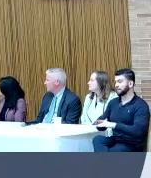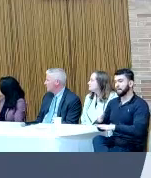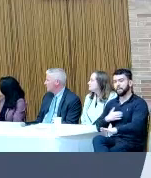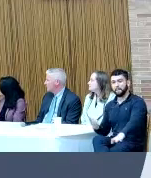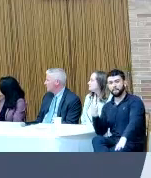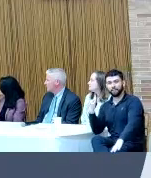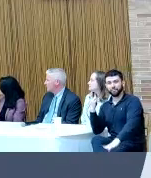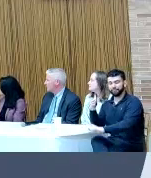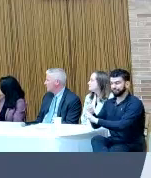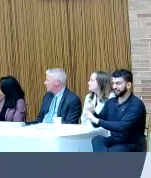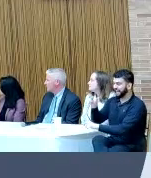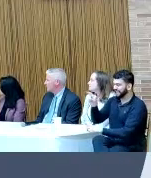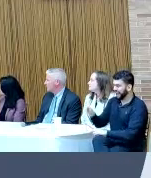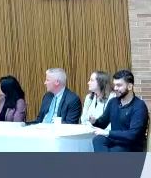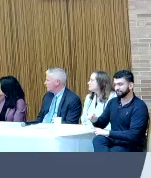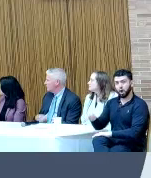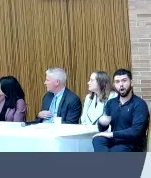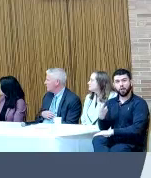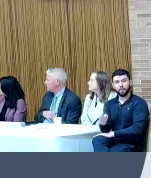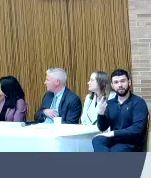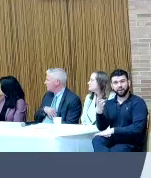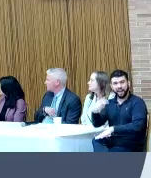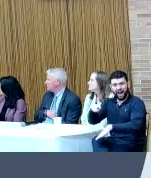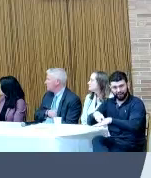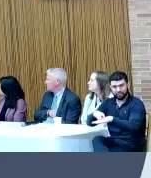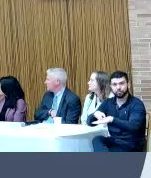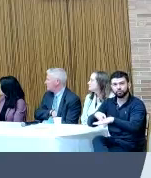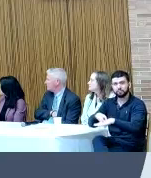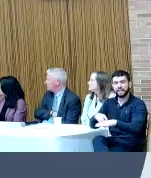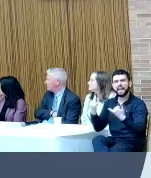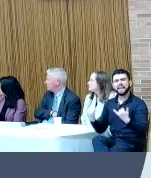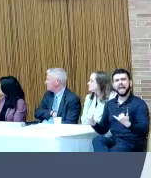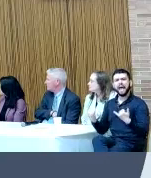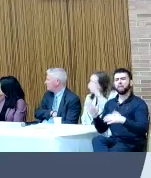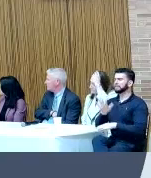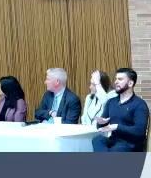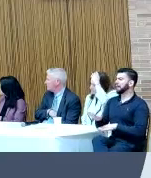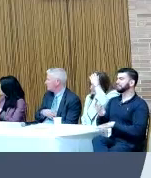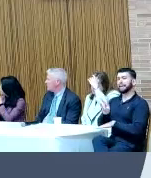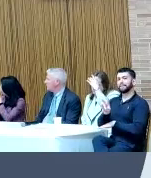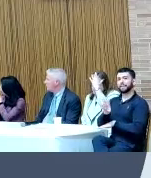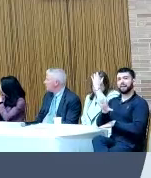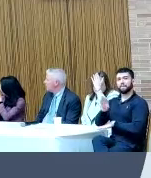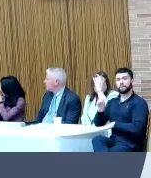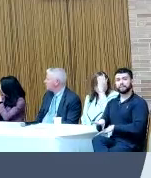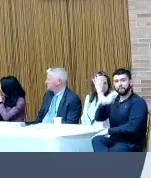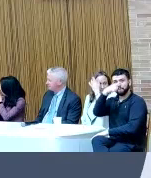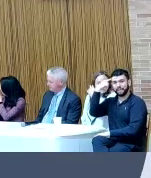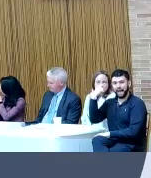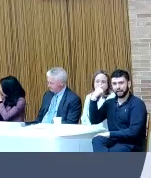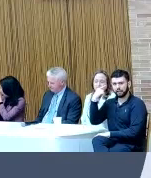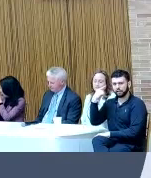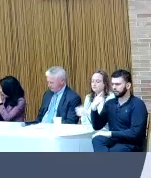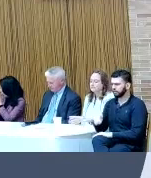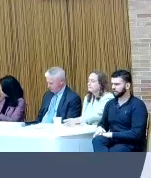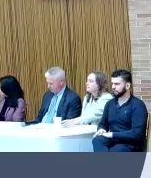Italian another friend Irish was probably about 75% black because of white